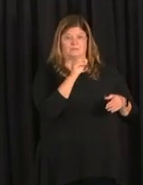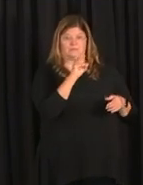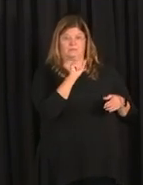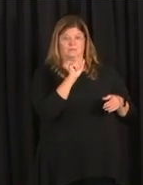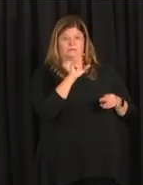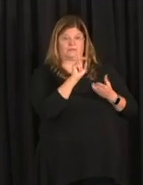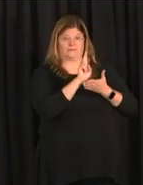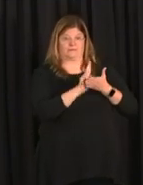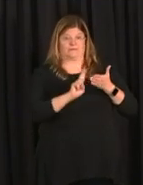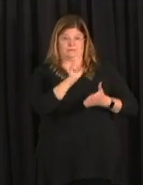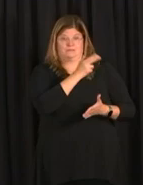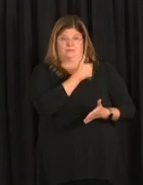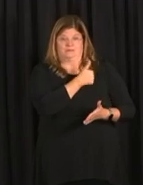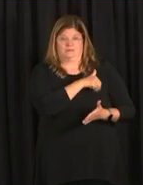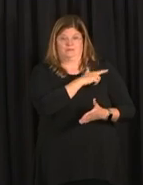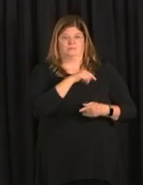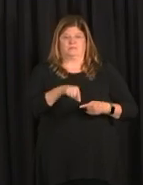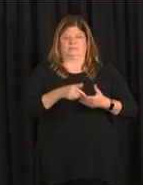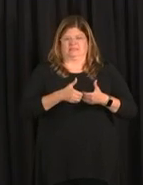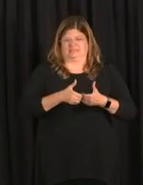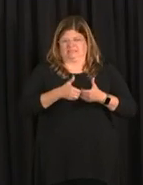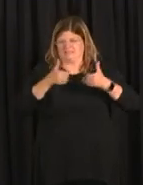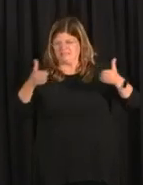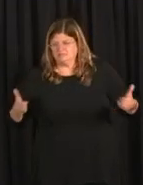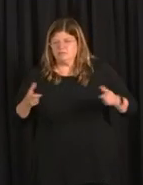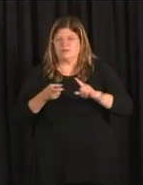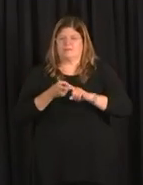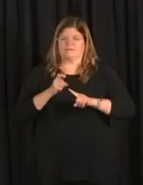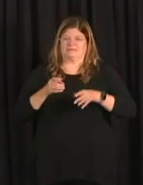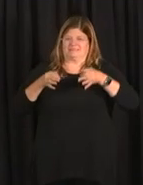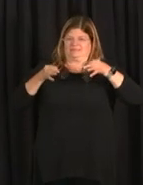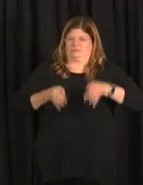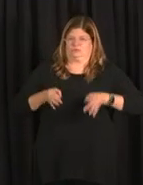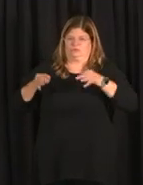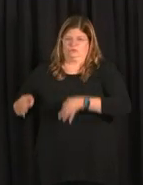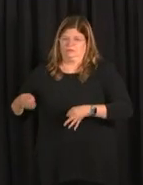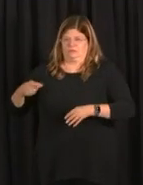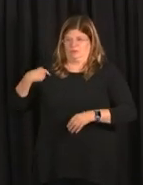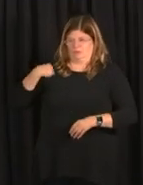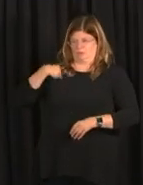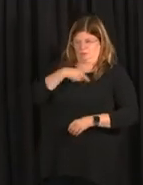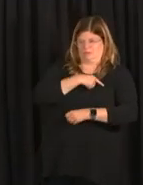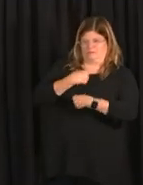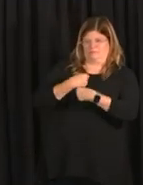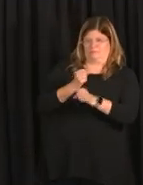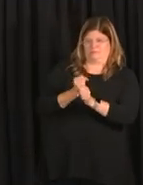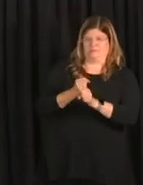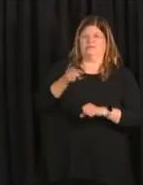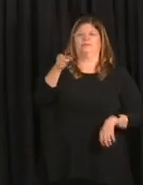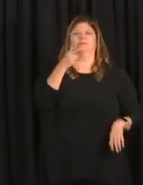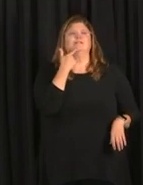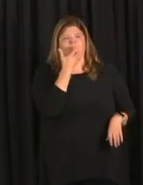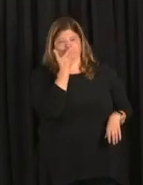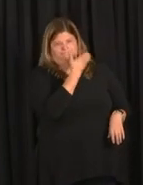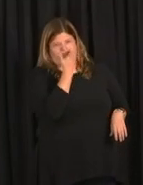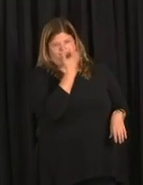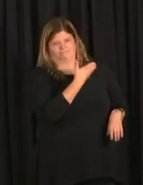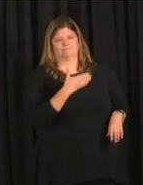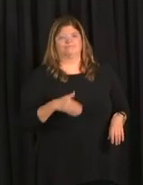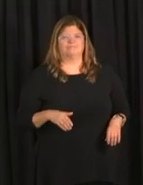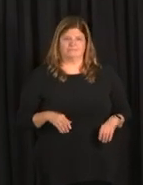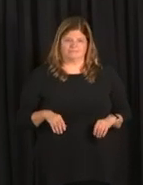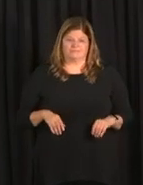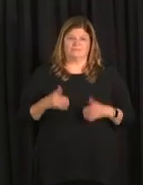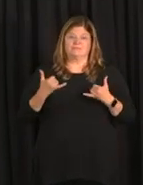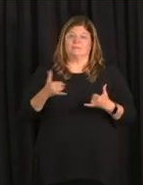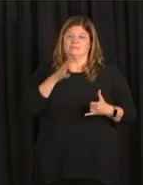I'm comfortable with our moving forward, and I have not heard from any members about it at this point. Thank you. Yes.